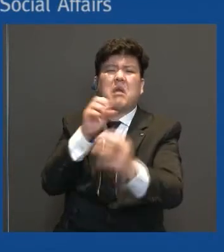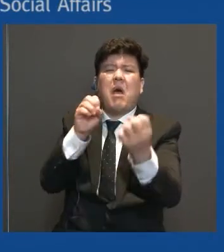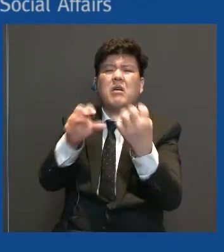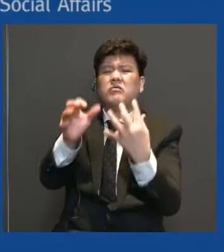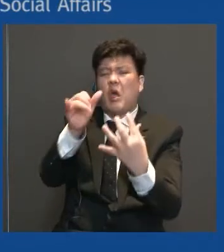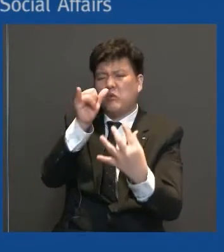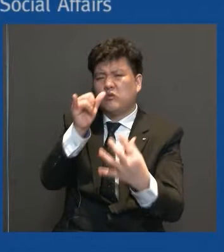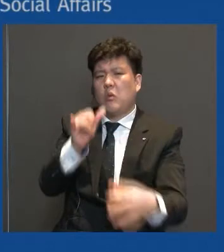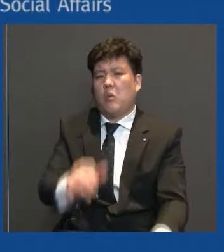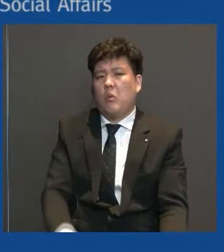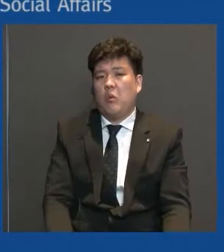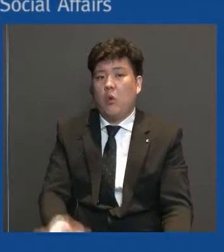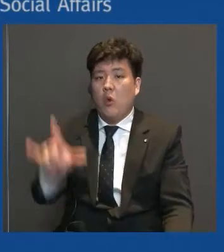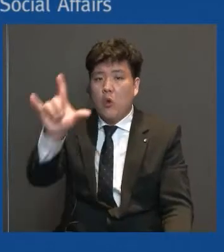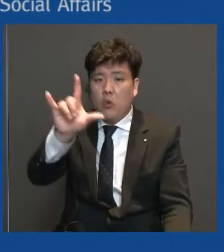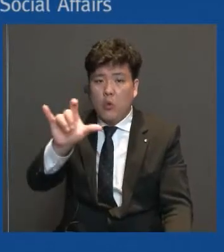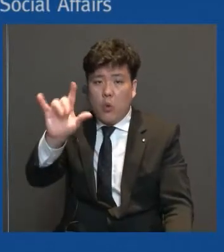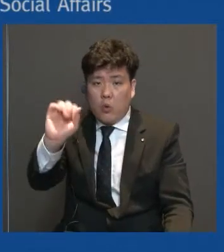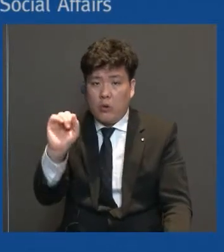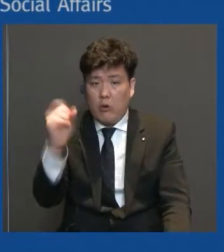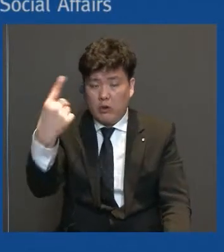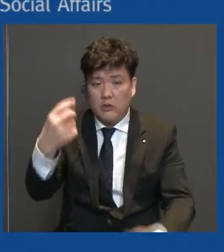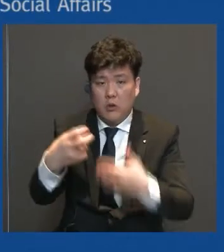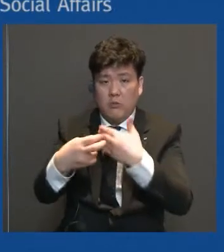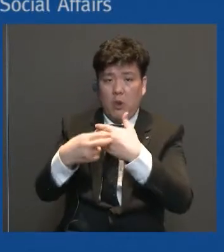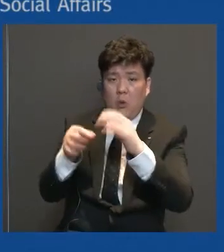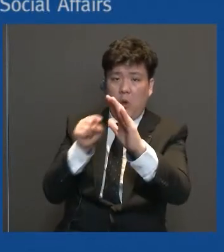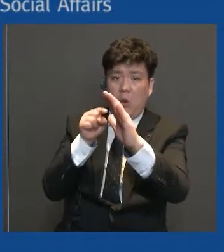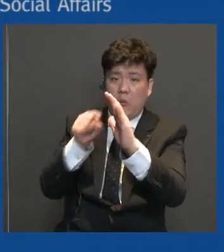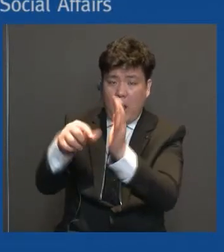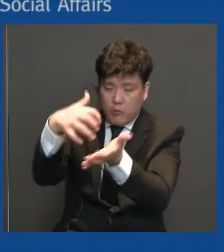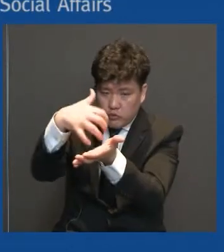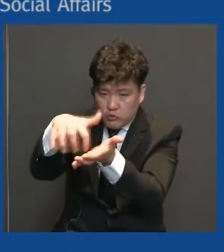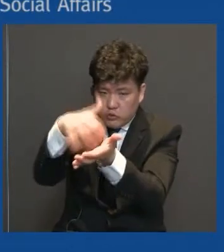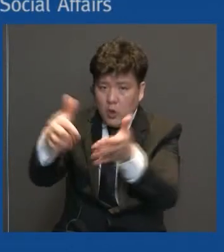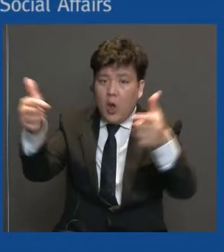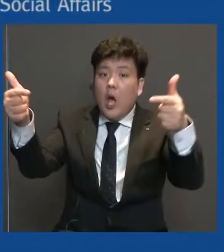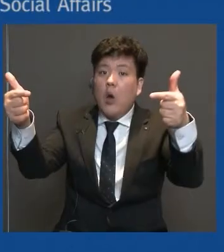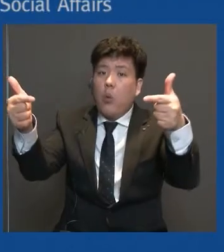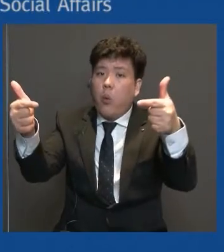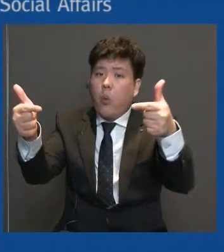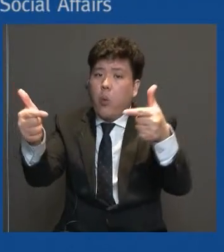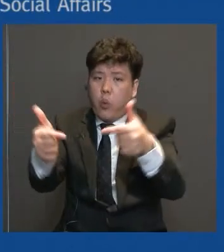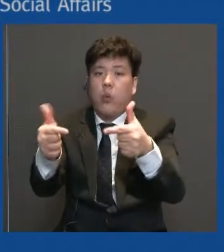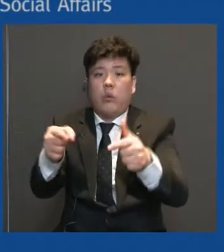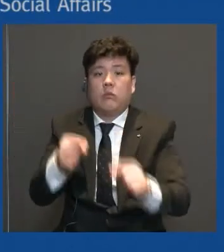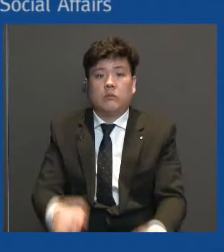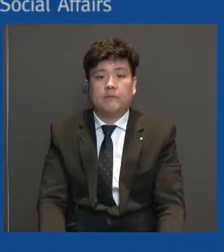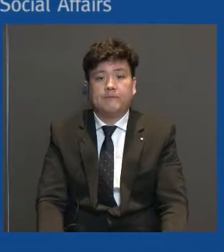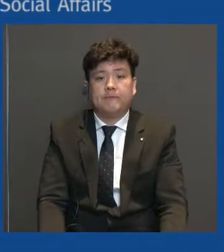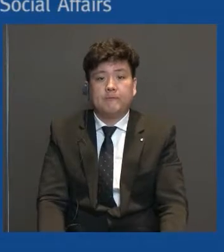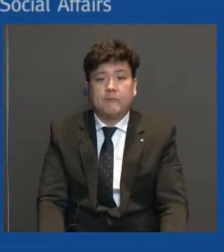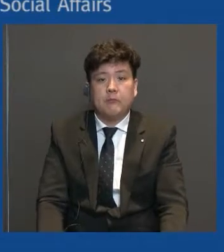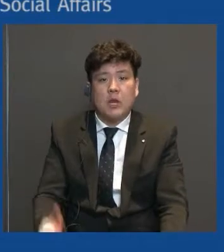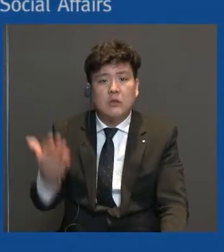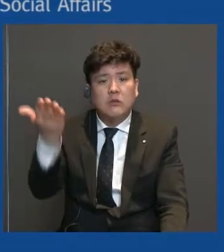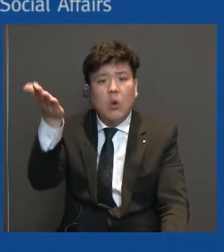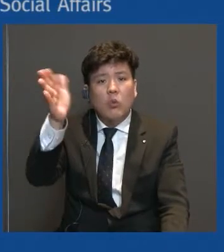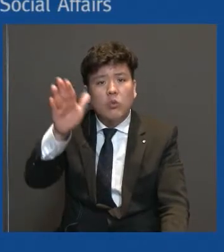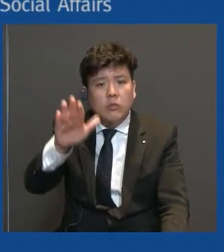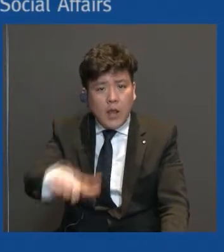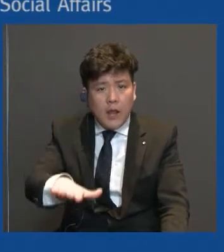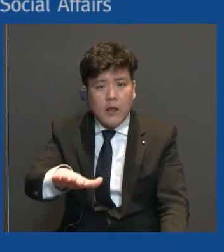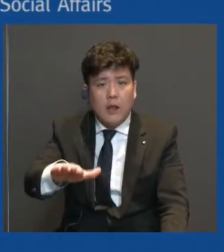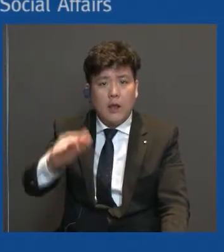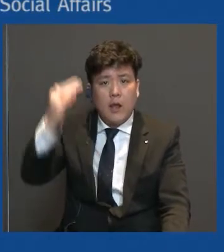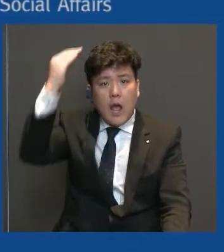decrease in healthcare use during the pandemic are not much evident among older persons, but particularly evident